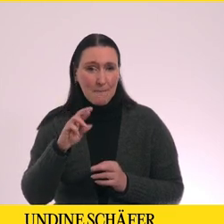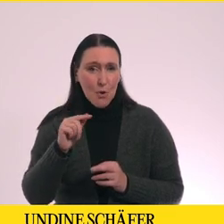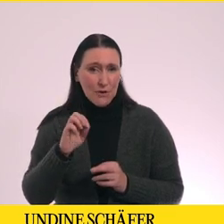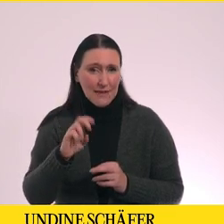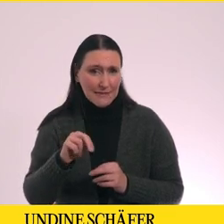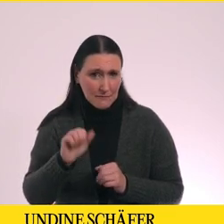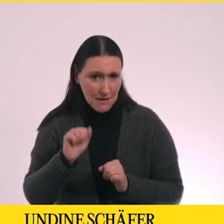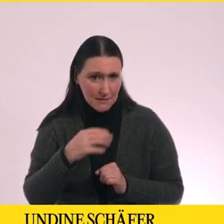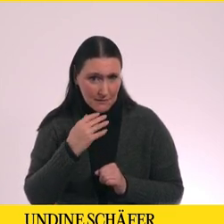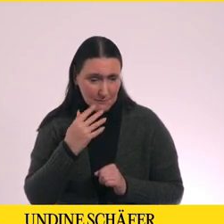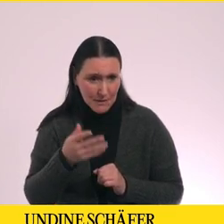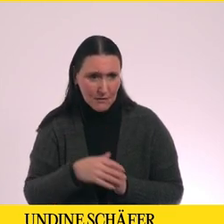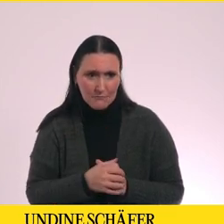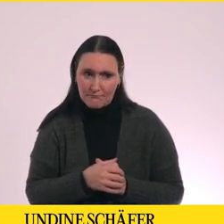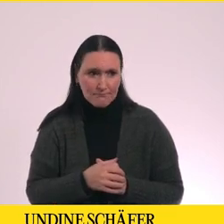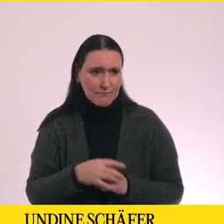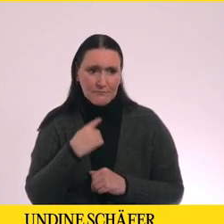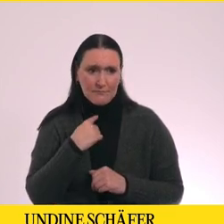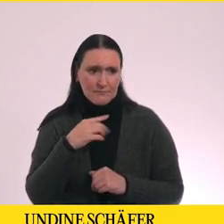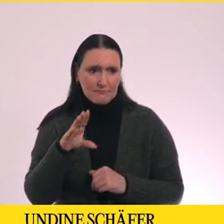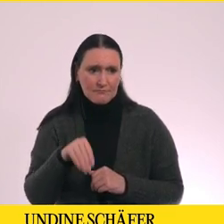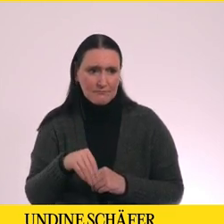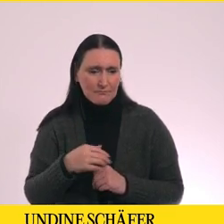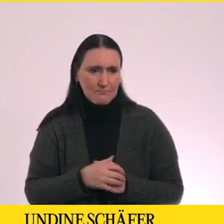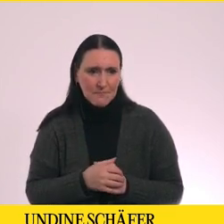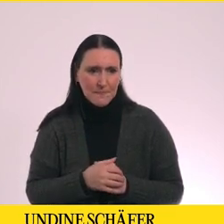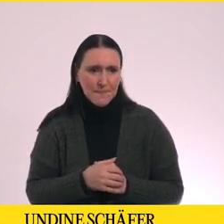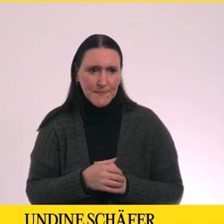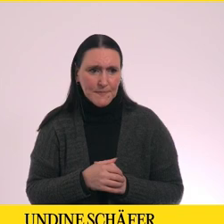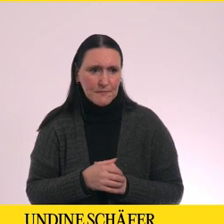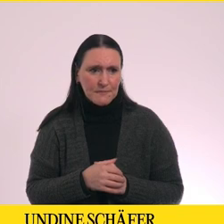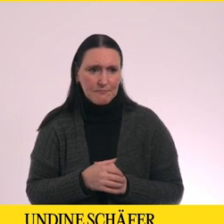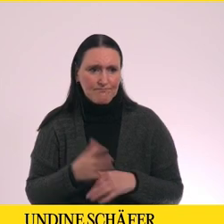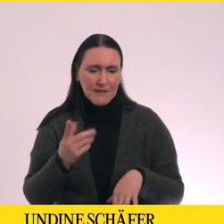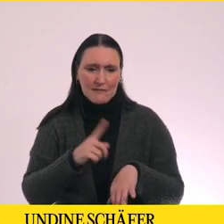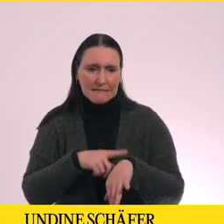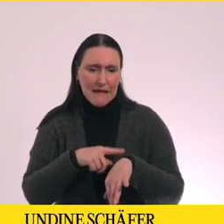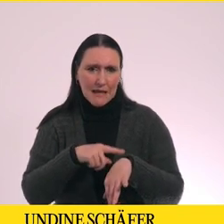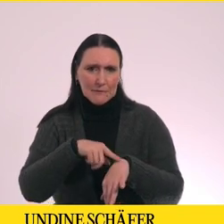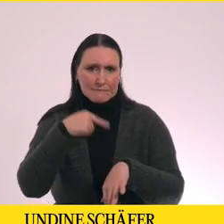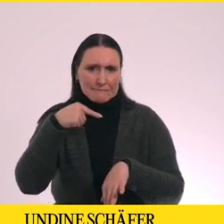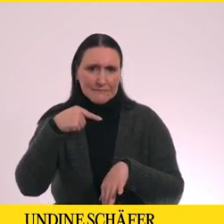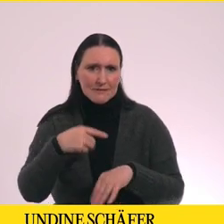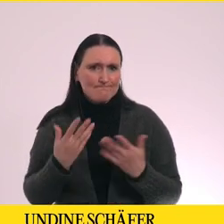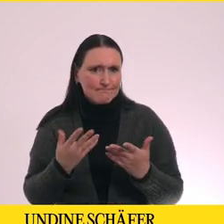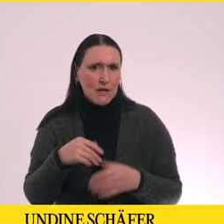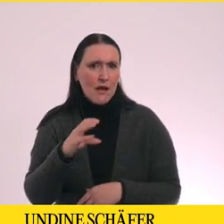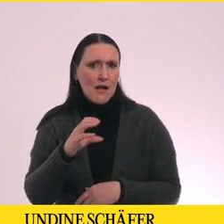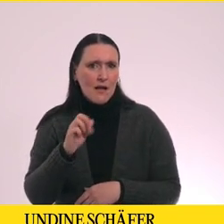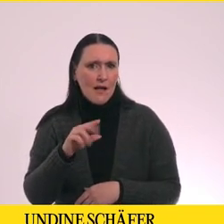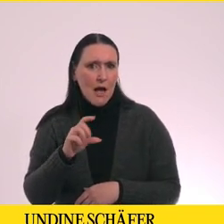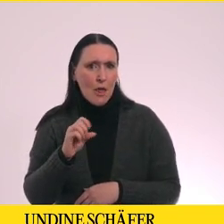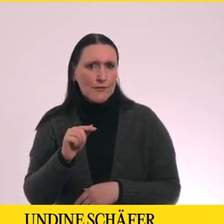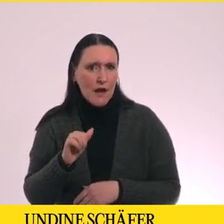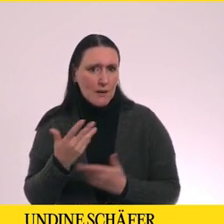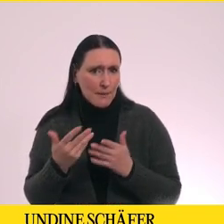speak? No, there's sound. We're still, so maybe Carlotta, just because we're running out of time, we've got 2 minutes. Yeah. So. I mean,